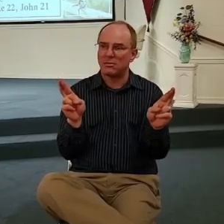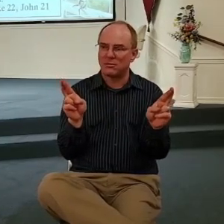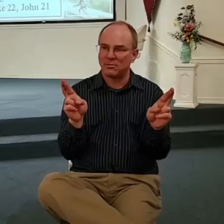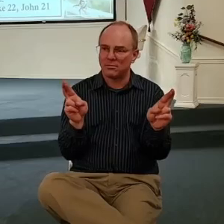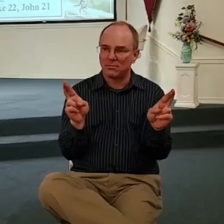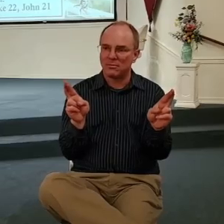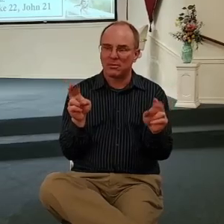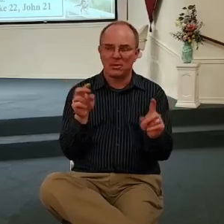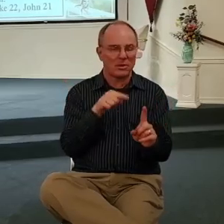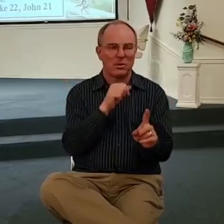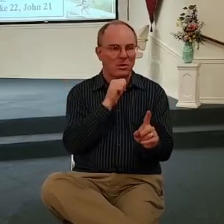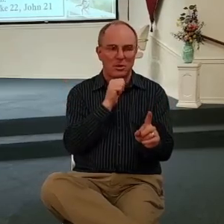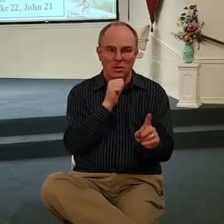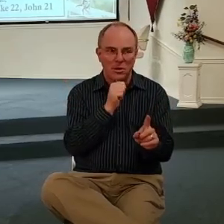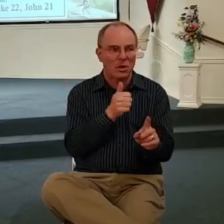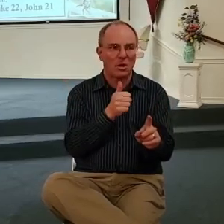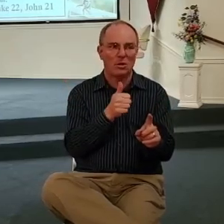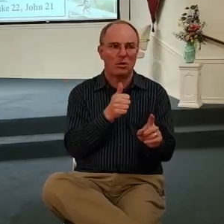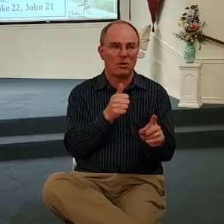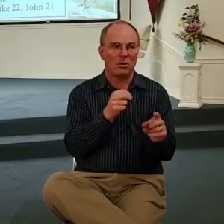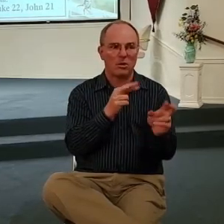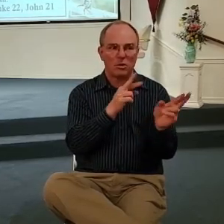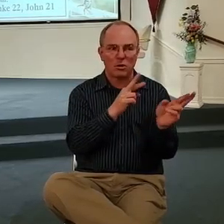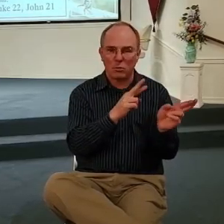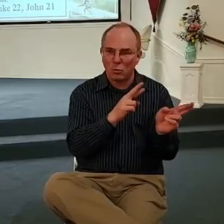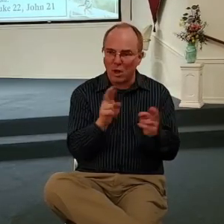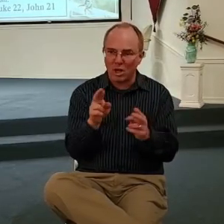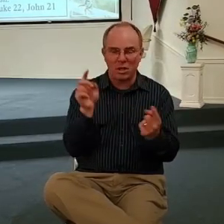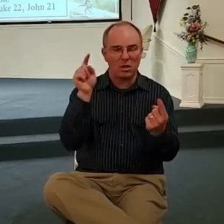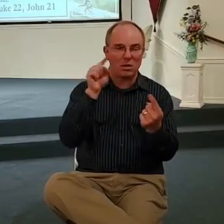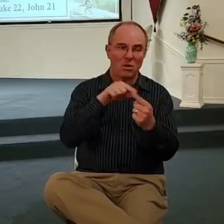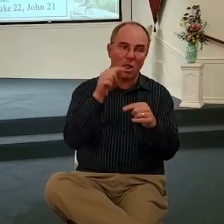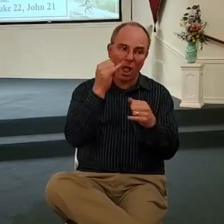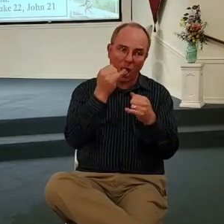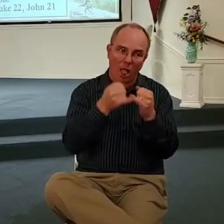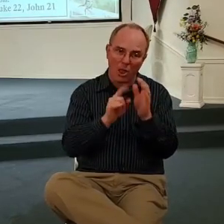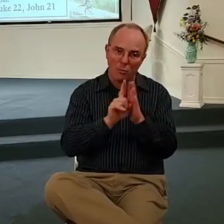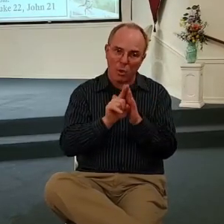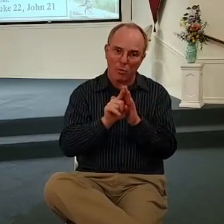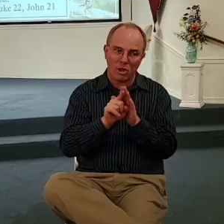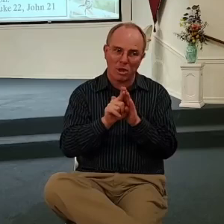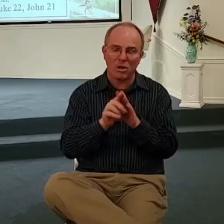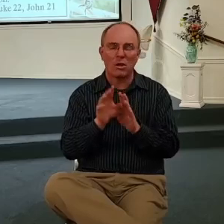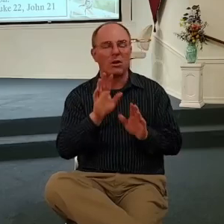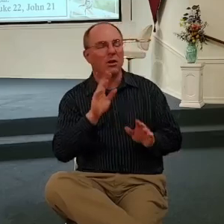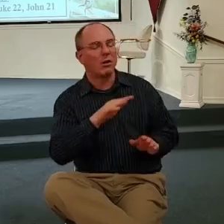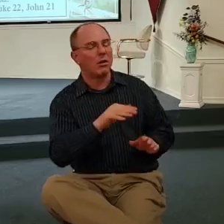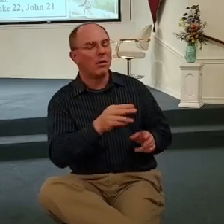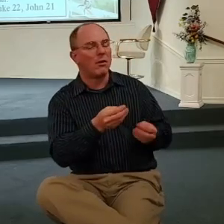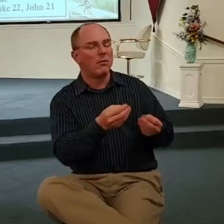And he wasn't ready until that final moment. Feed my sheep.